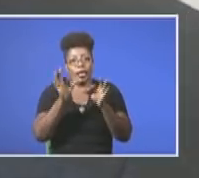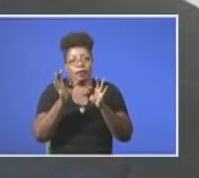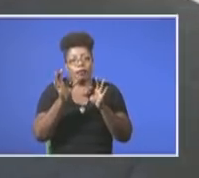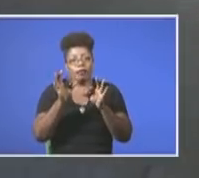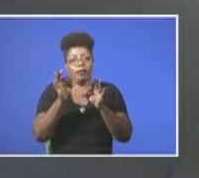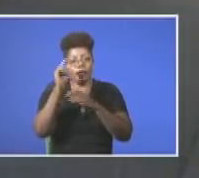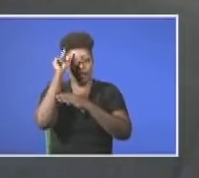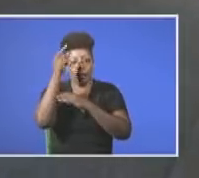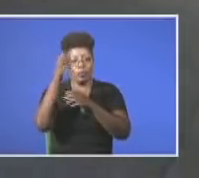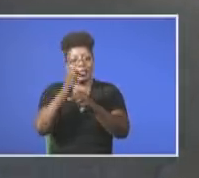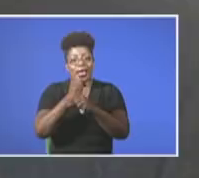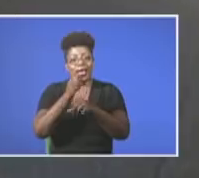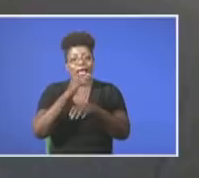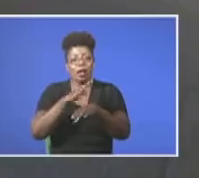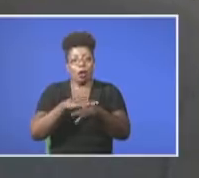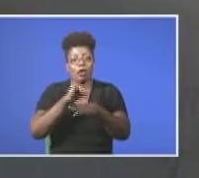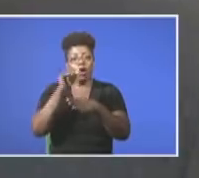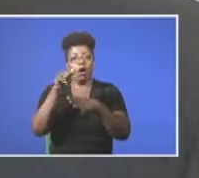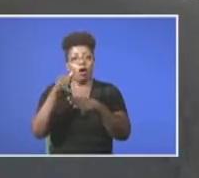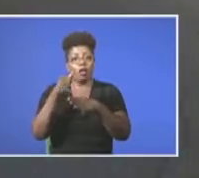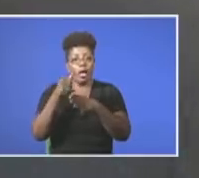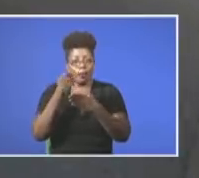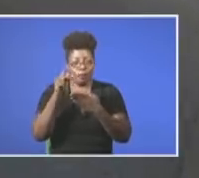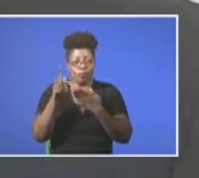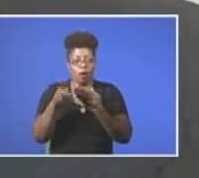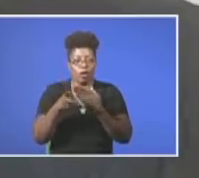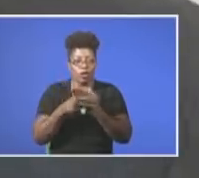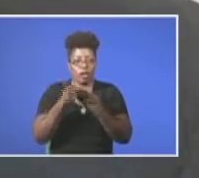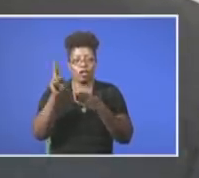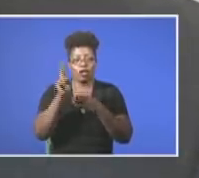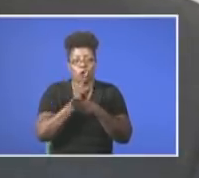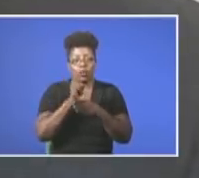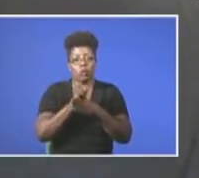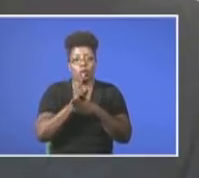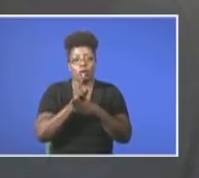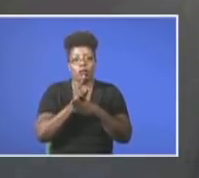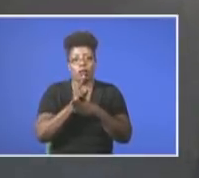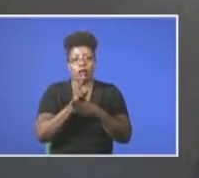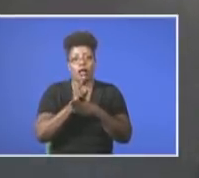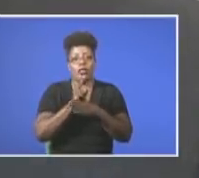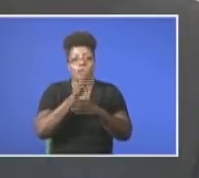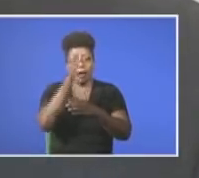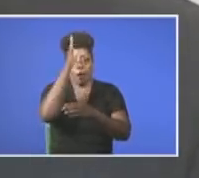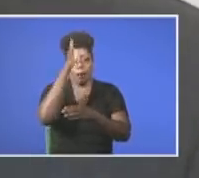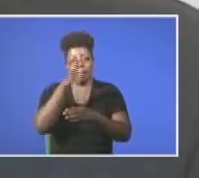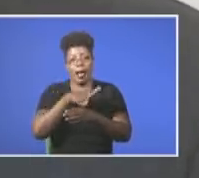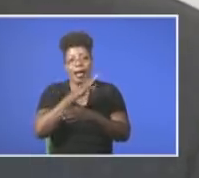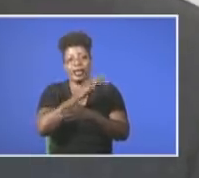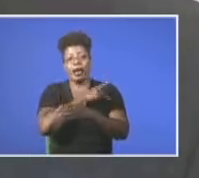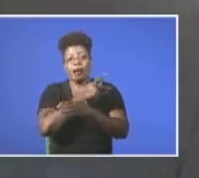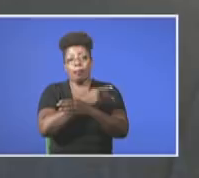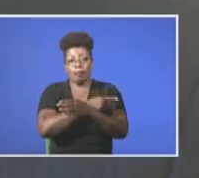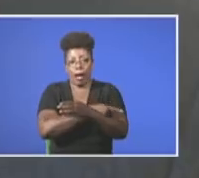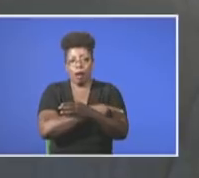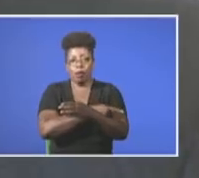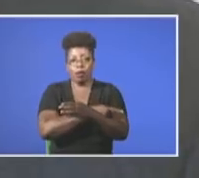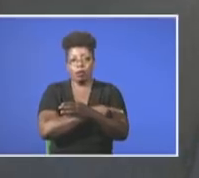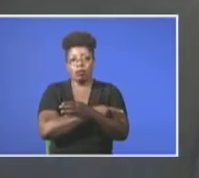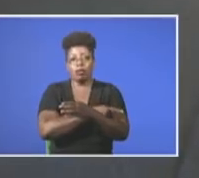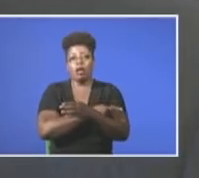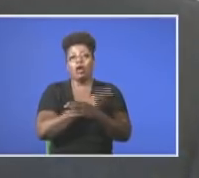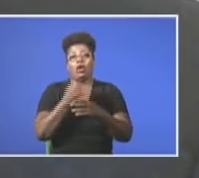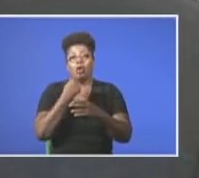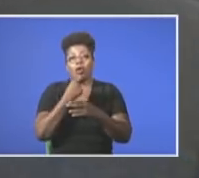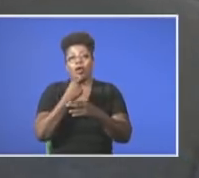as a project, use all the available resources of manpower, great contractors, and people who are standing ready to do the work, the whole